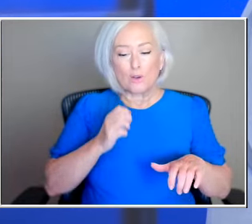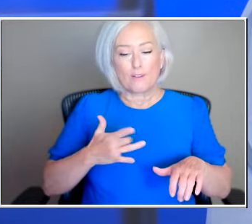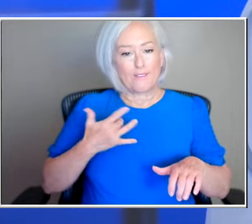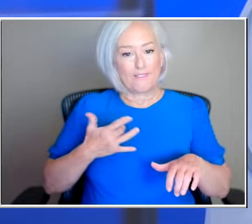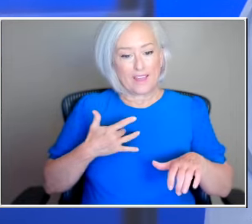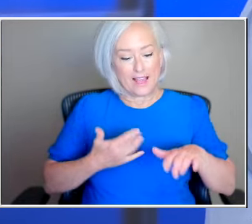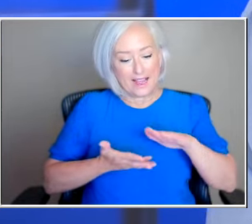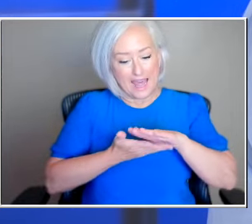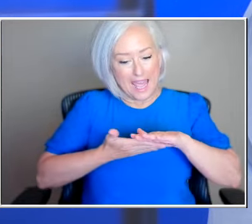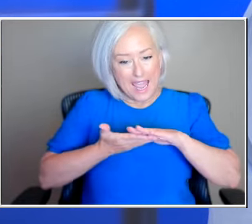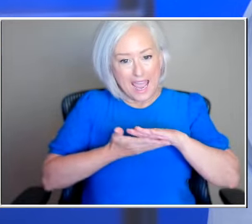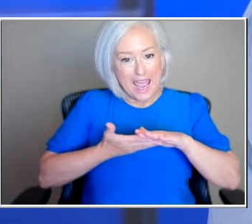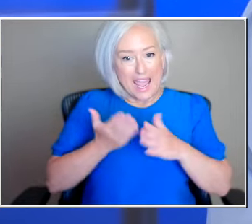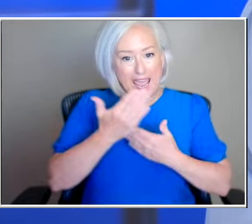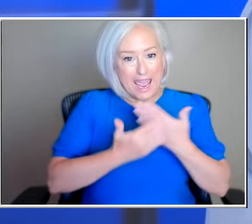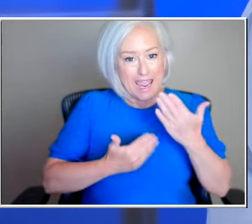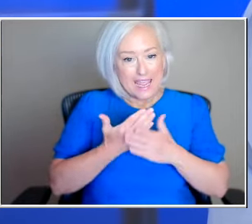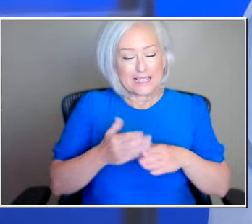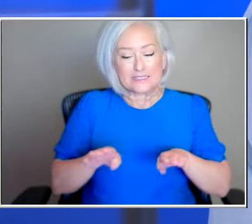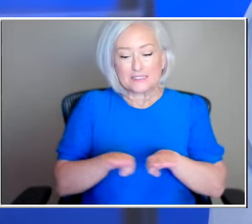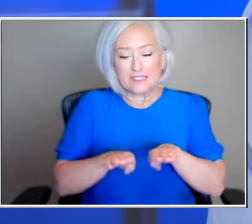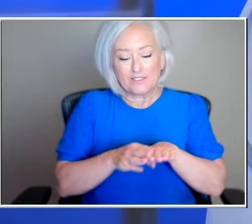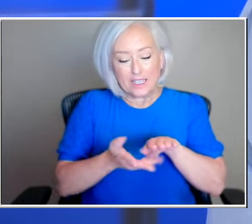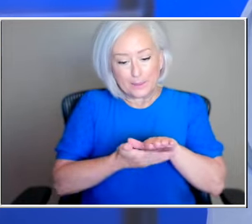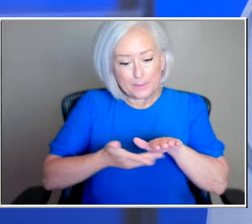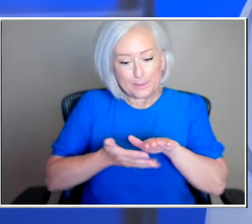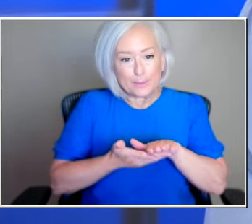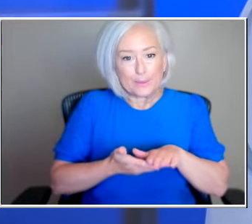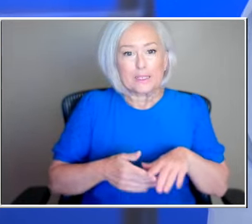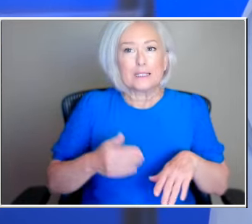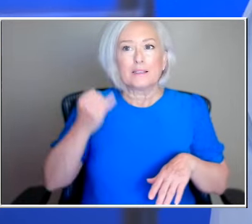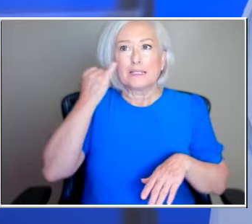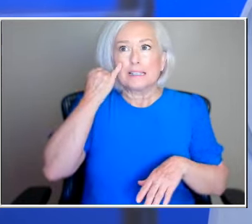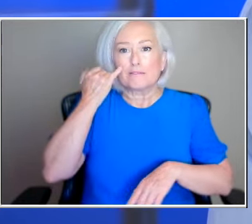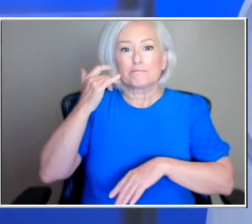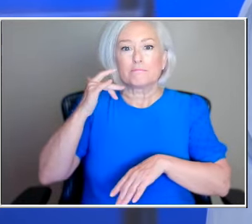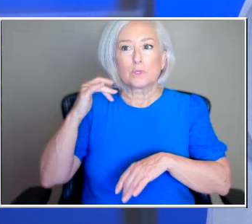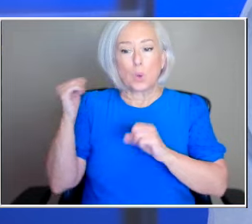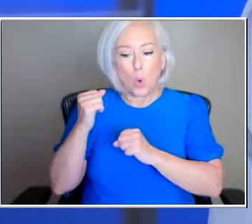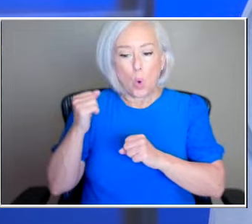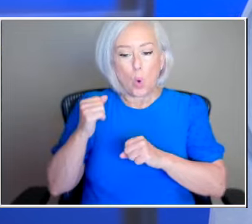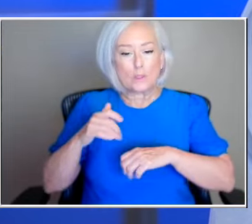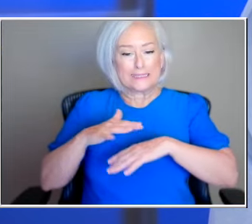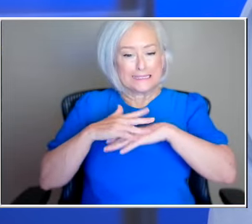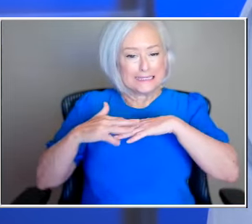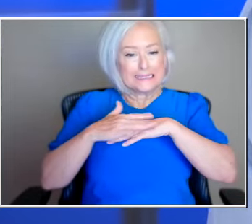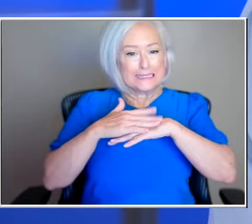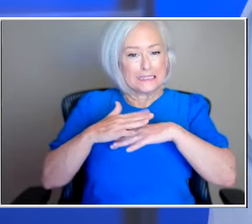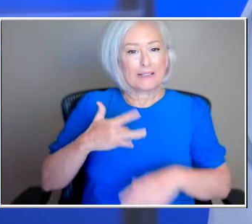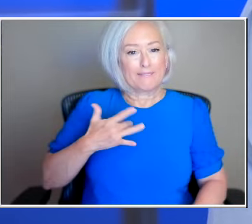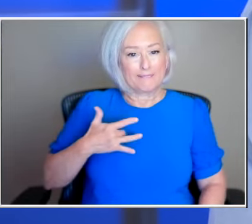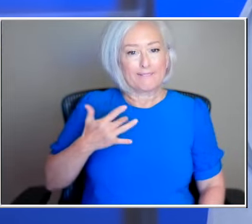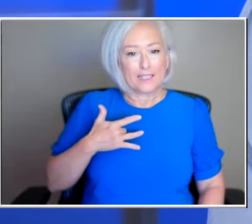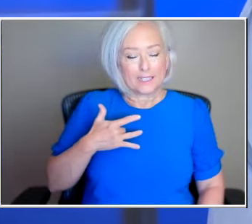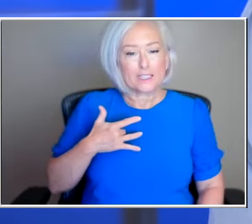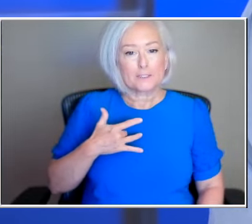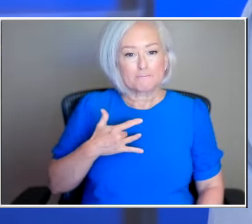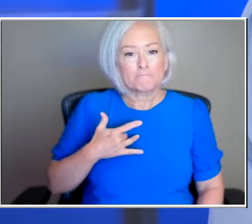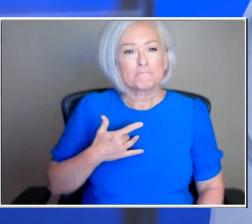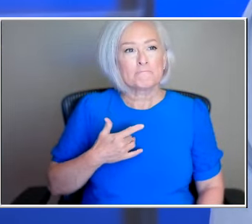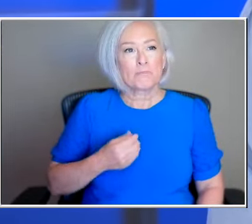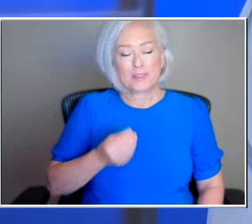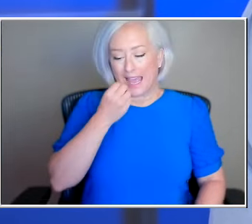some resistance, tingling to cold, and everything that I had metal tasted